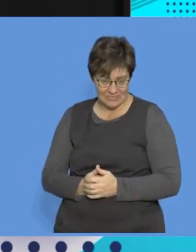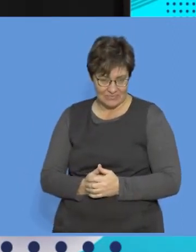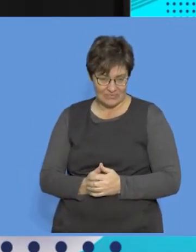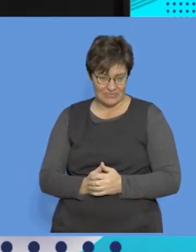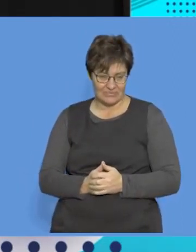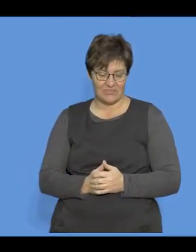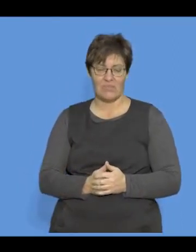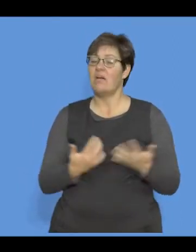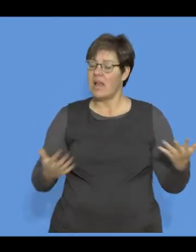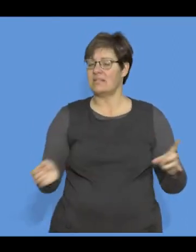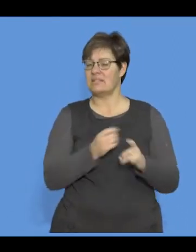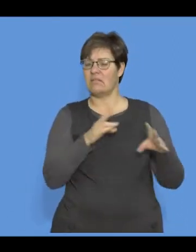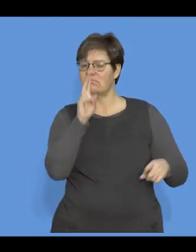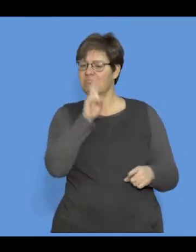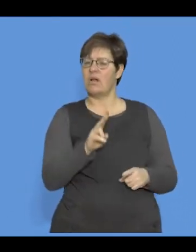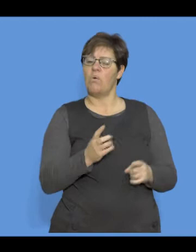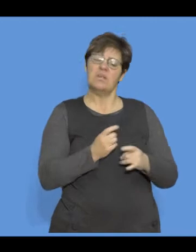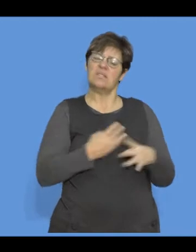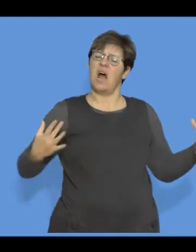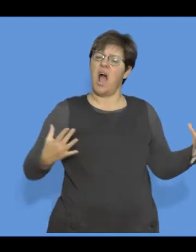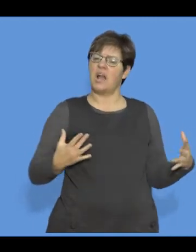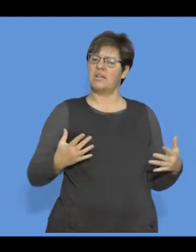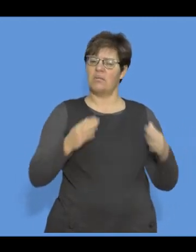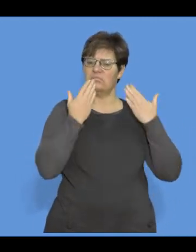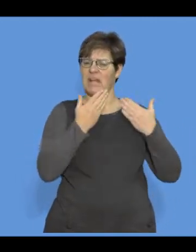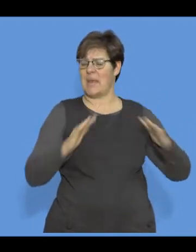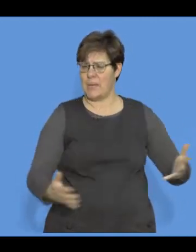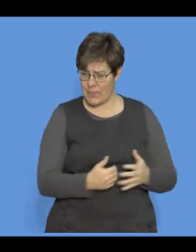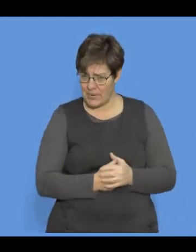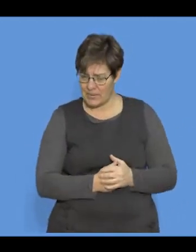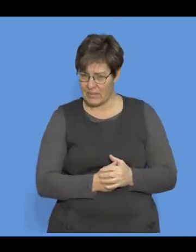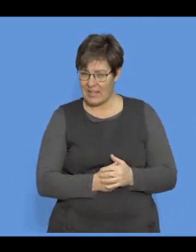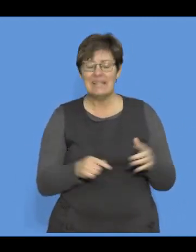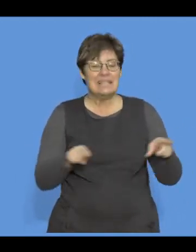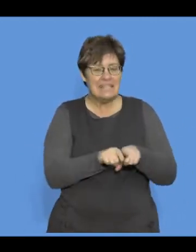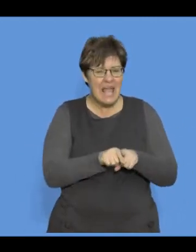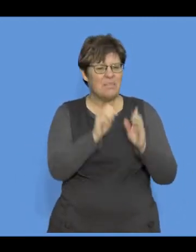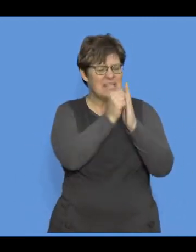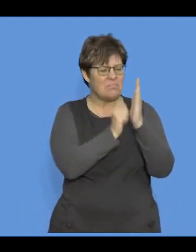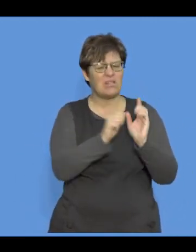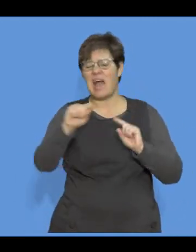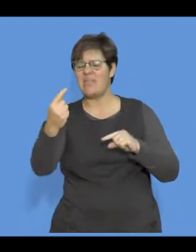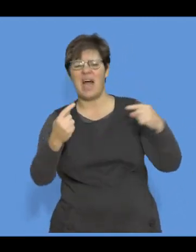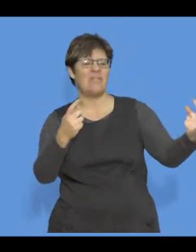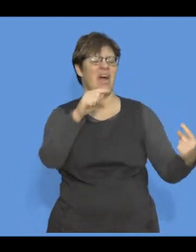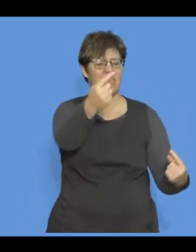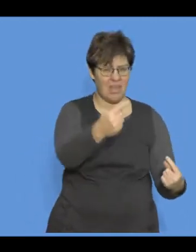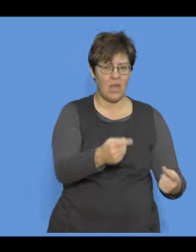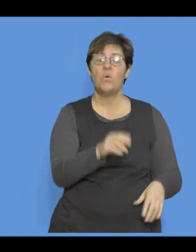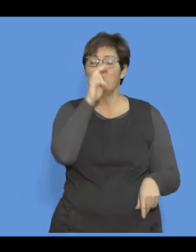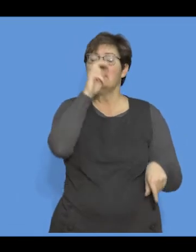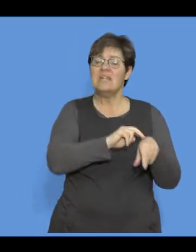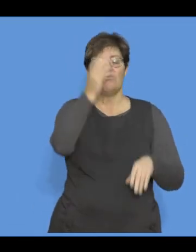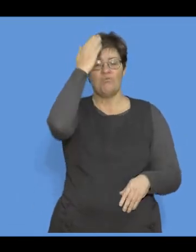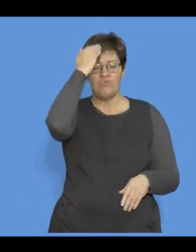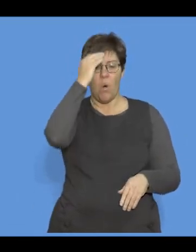it off by saying, what's the starting point? And the starting point, like many other subjects, is we've got to have definitions.